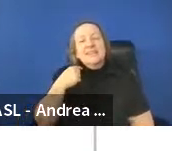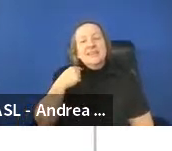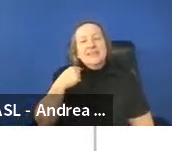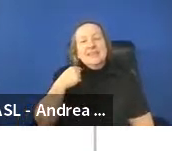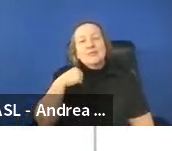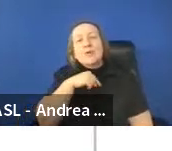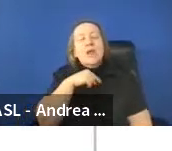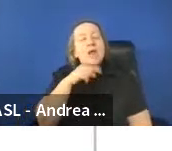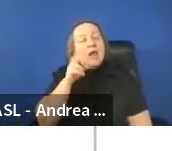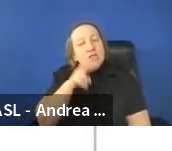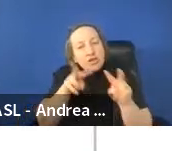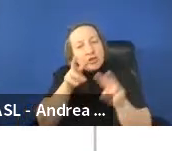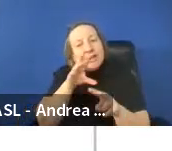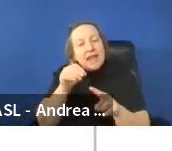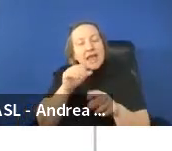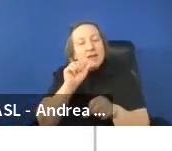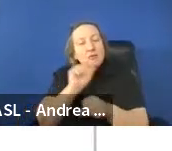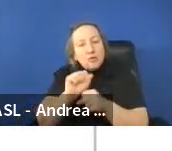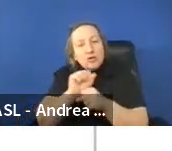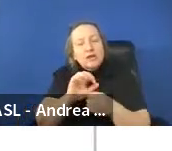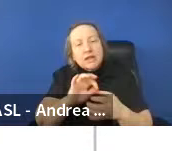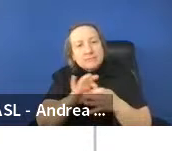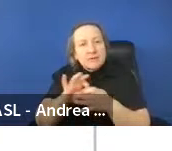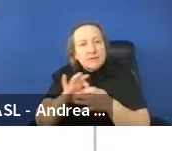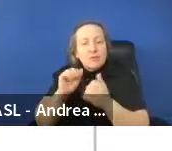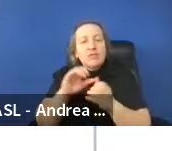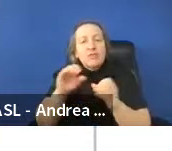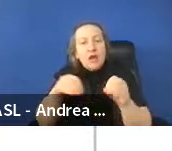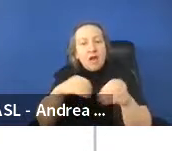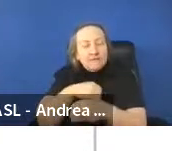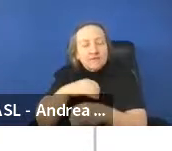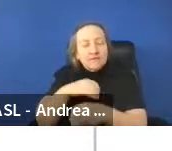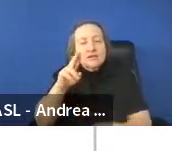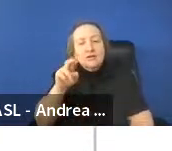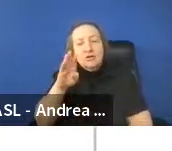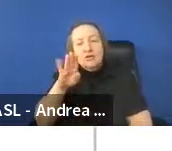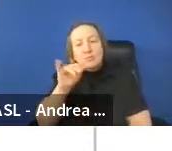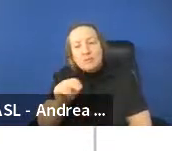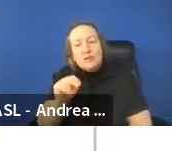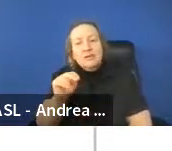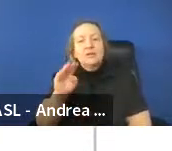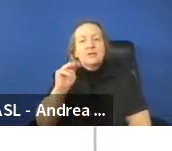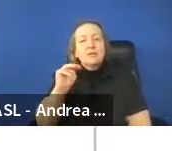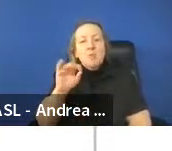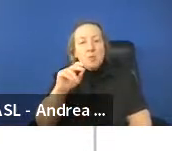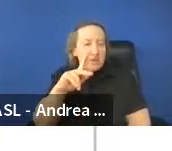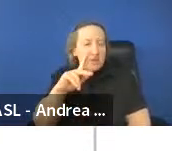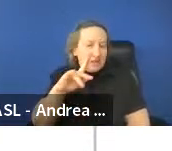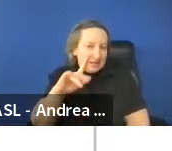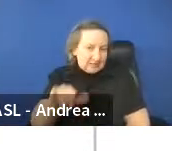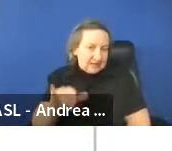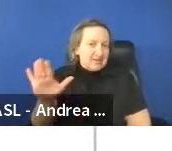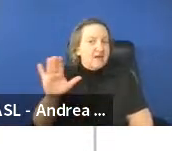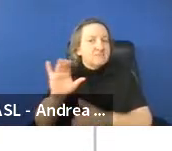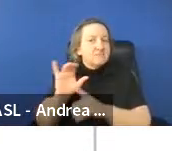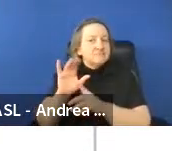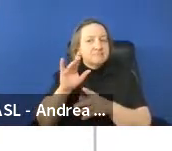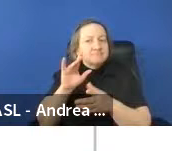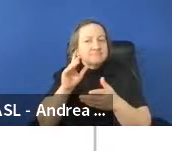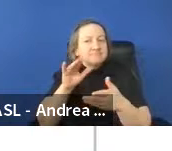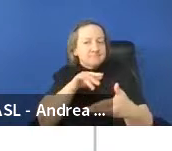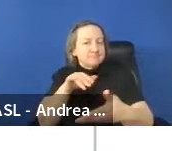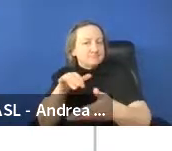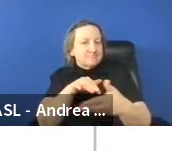and working hand in hand with the Office of Urban Mobility on the scenarios that they're running both on I-5